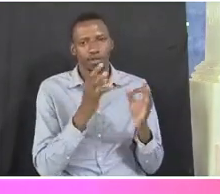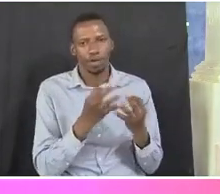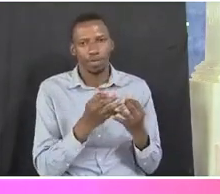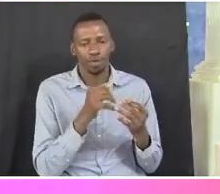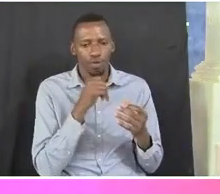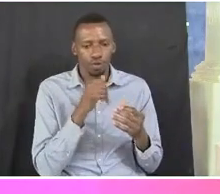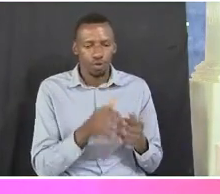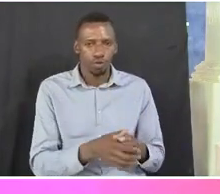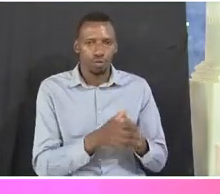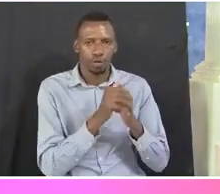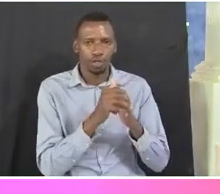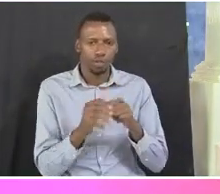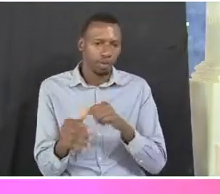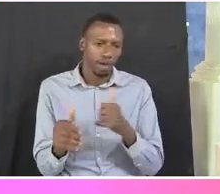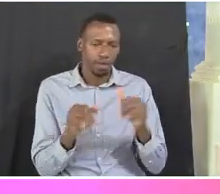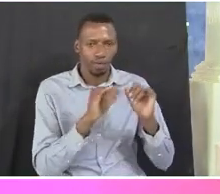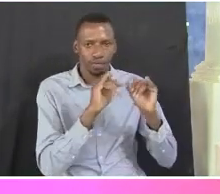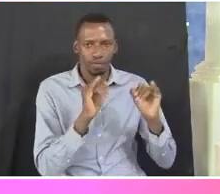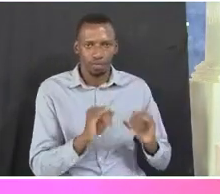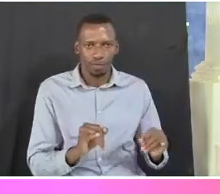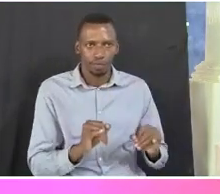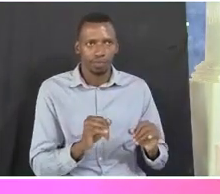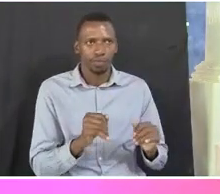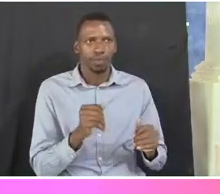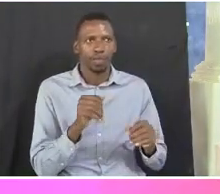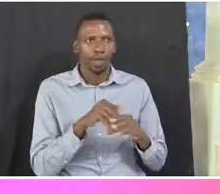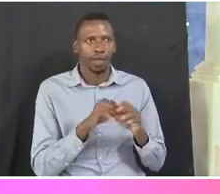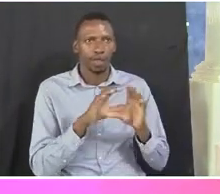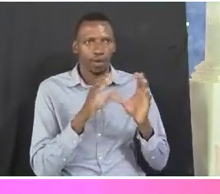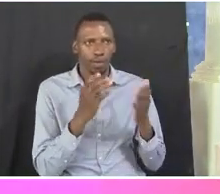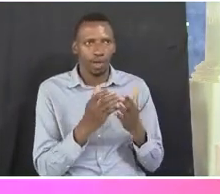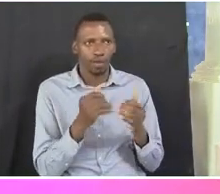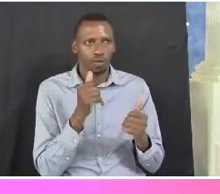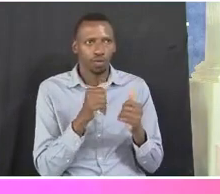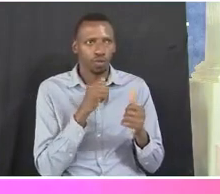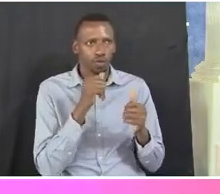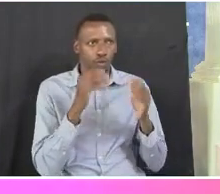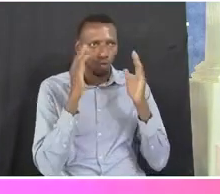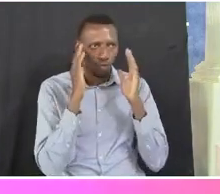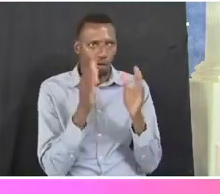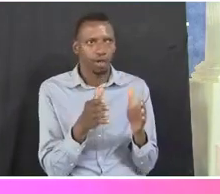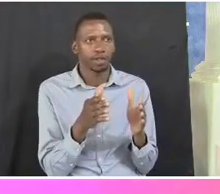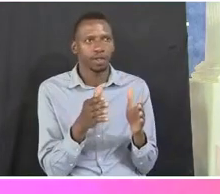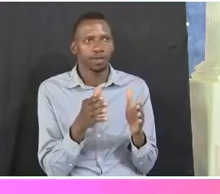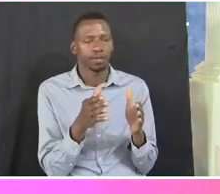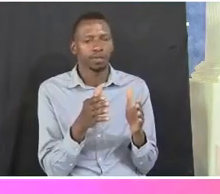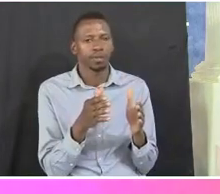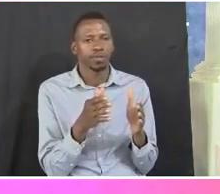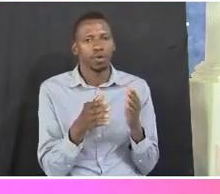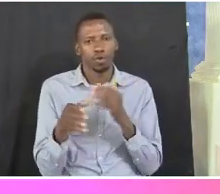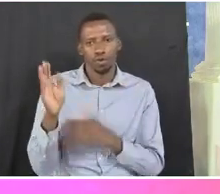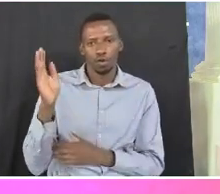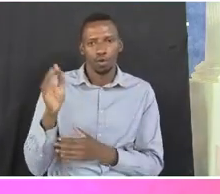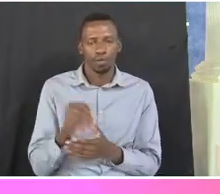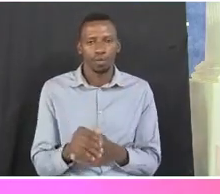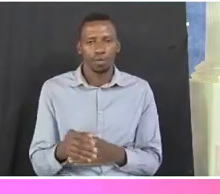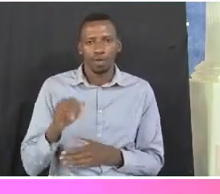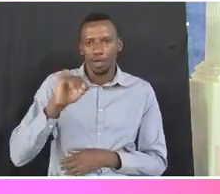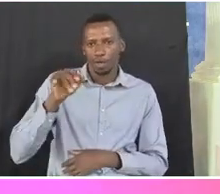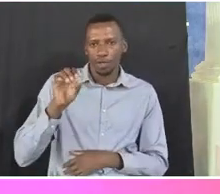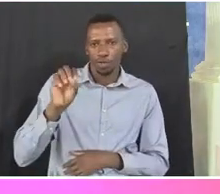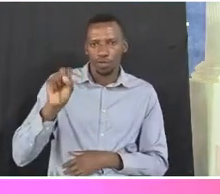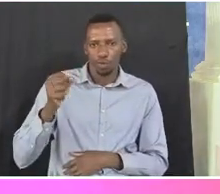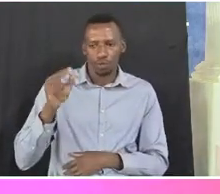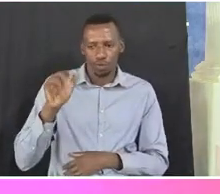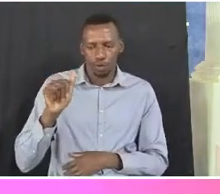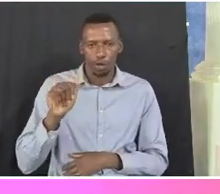the world that has nothing to do with God is worshiping. The clarion call of Joshua,